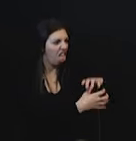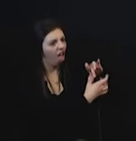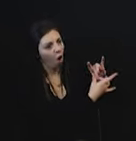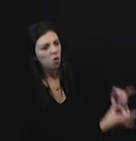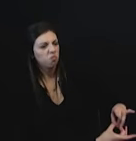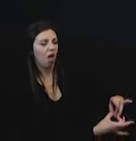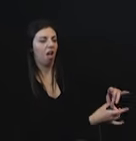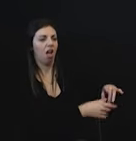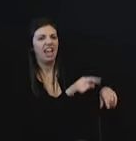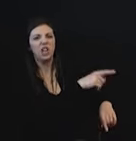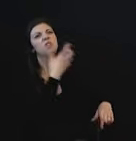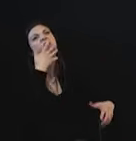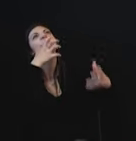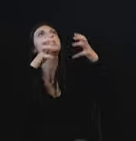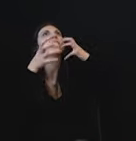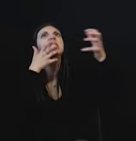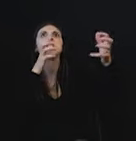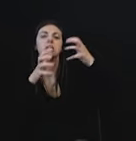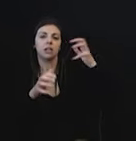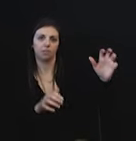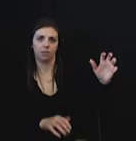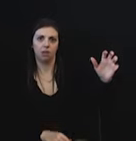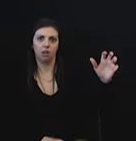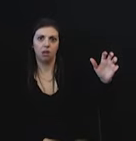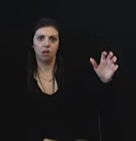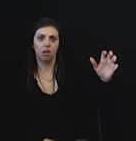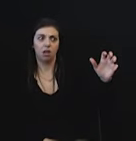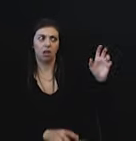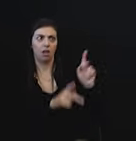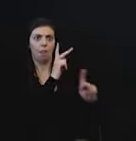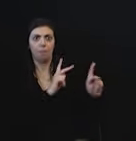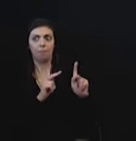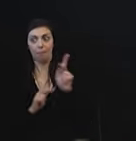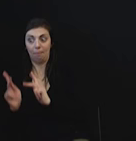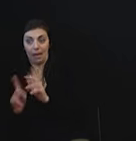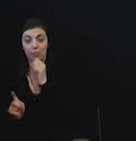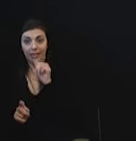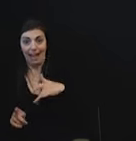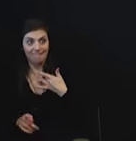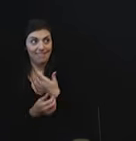howl, and people felt unsafe around him.